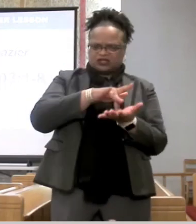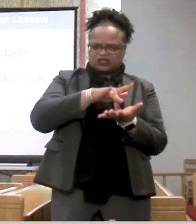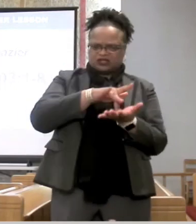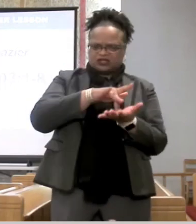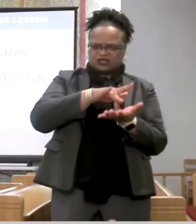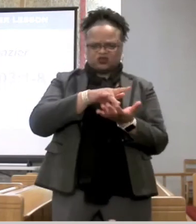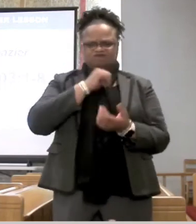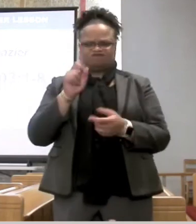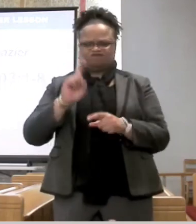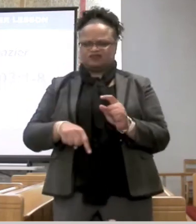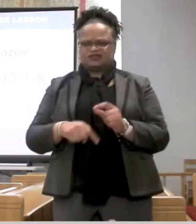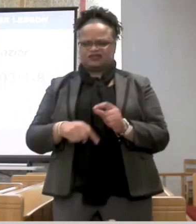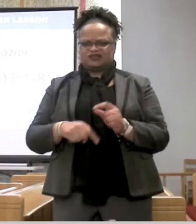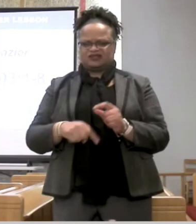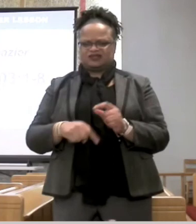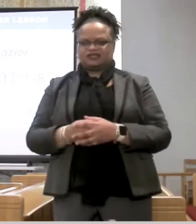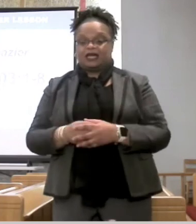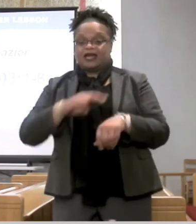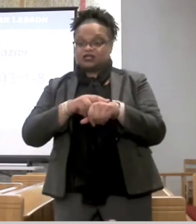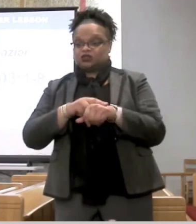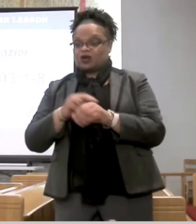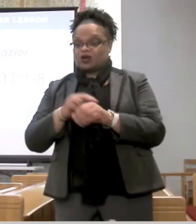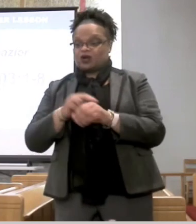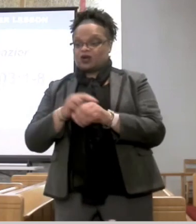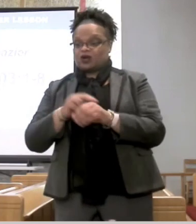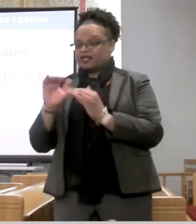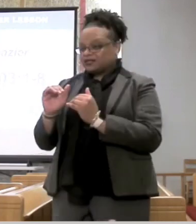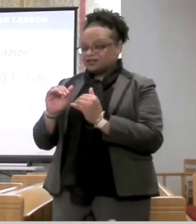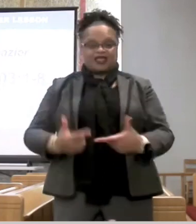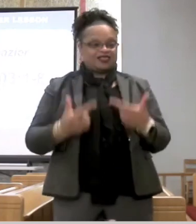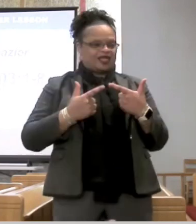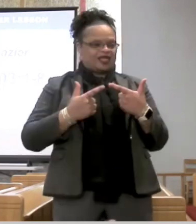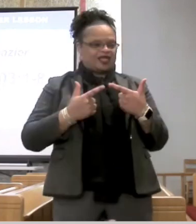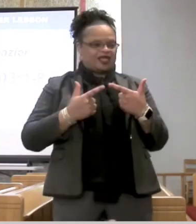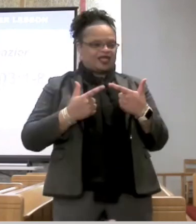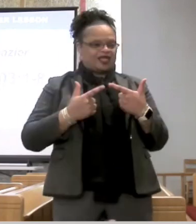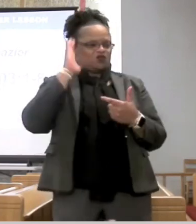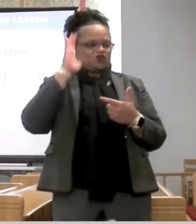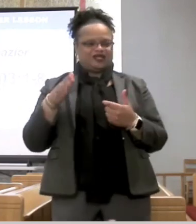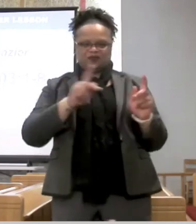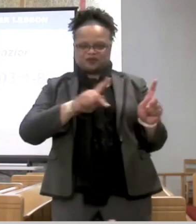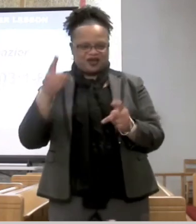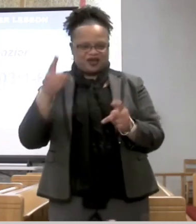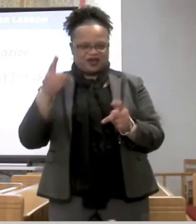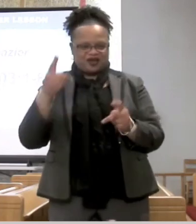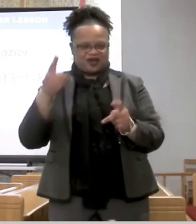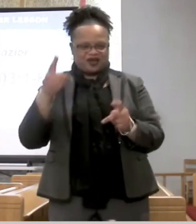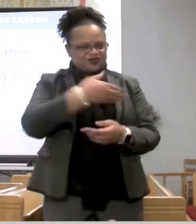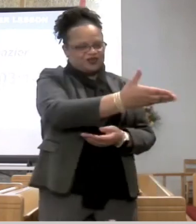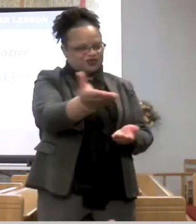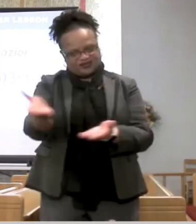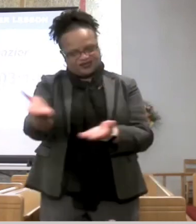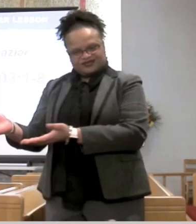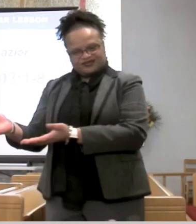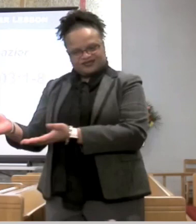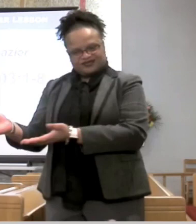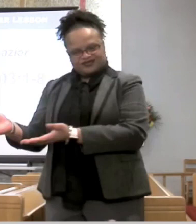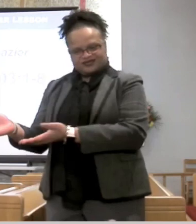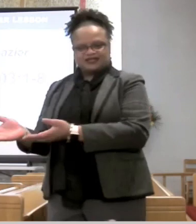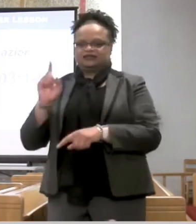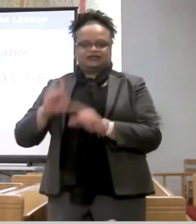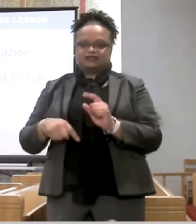to the point of thinking that there's a natural expectation that life will just roll out the red carpet for us. It just doesn't happen that way.